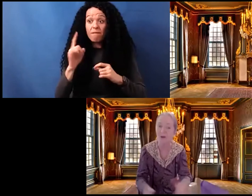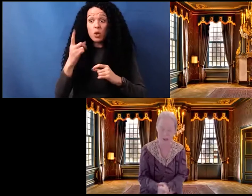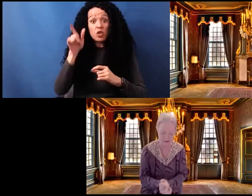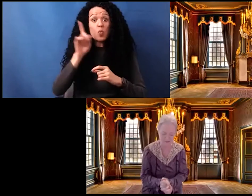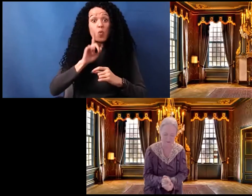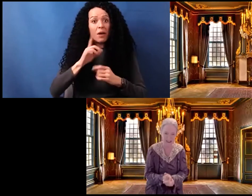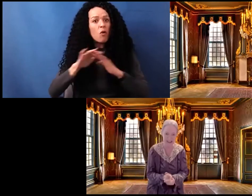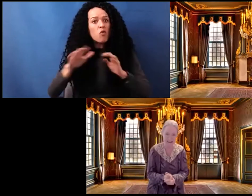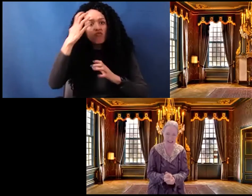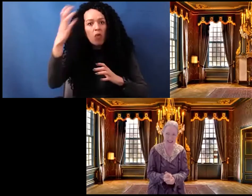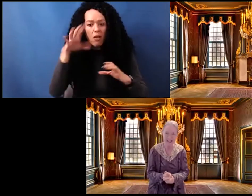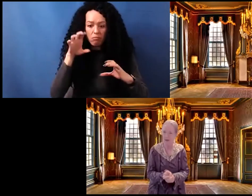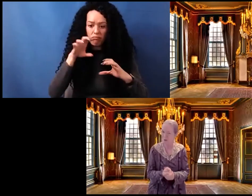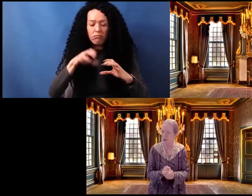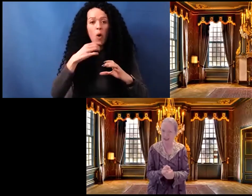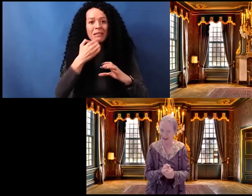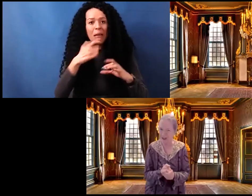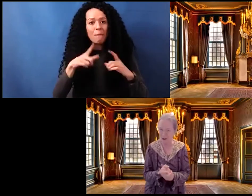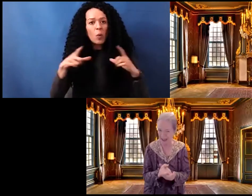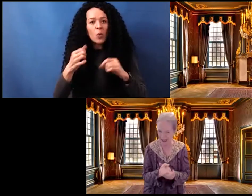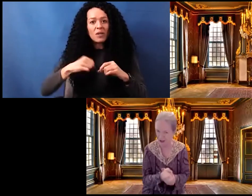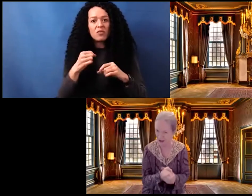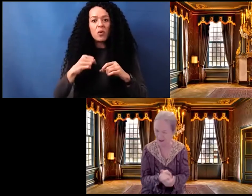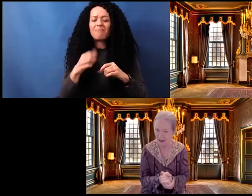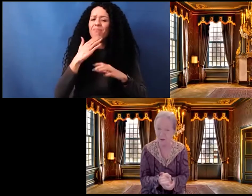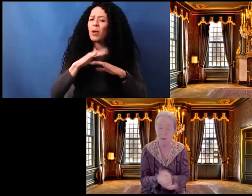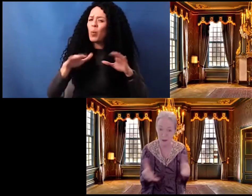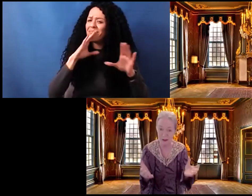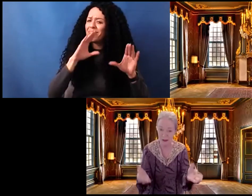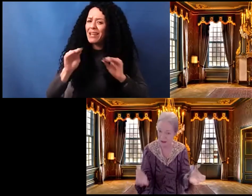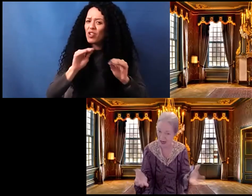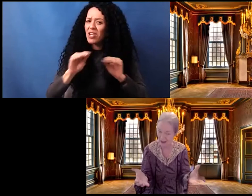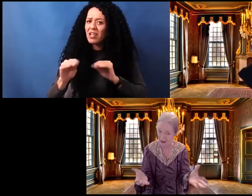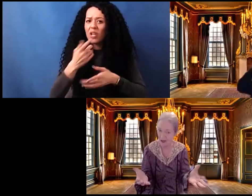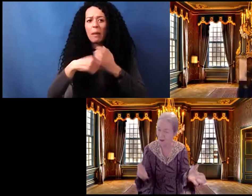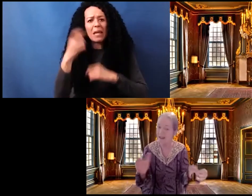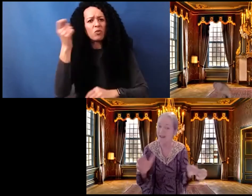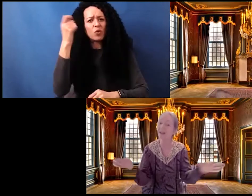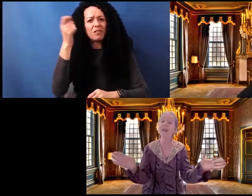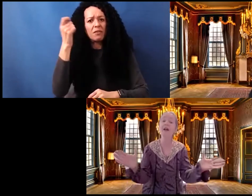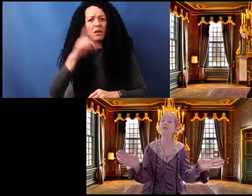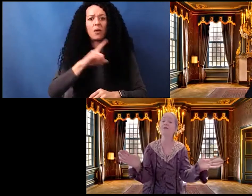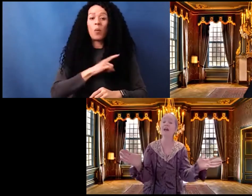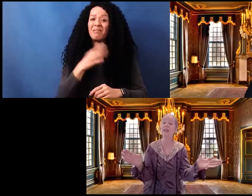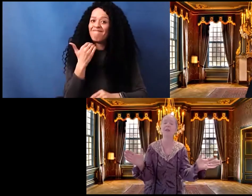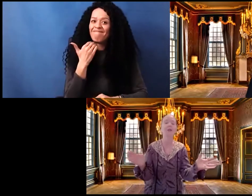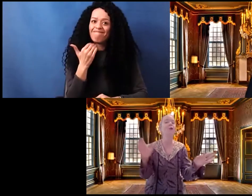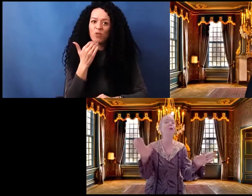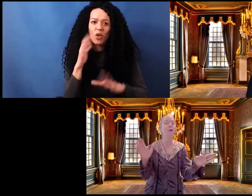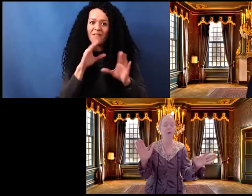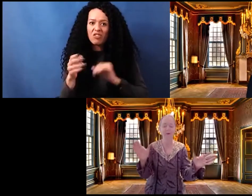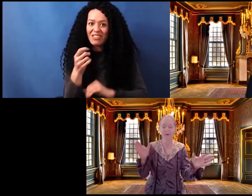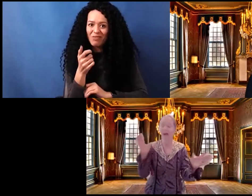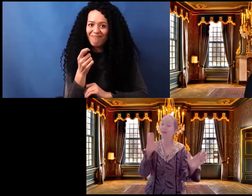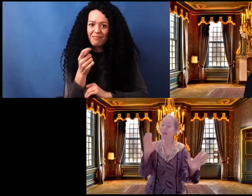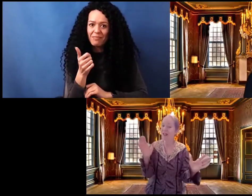in Scotland. But it wasn't her education that brought her success. There was little enough of that.